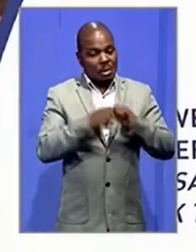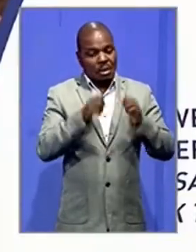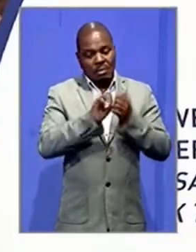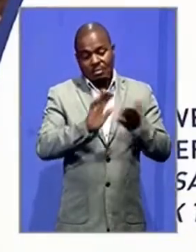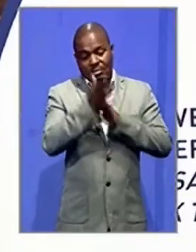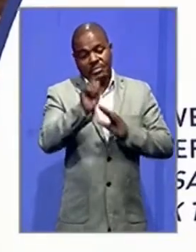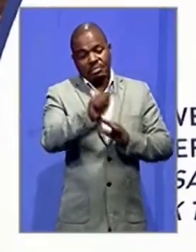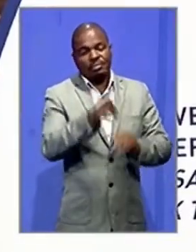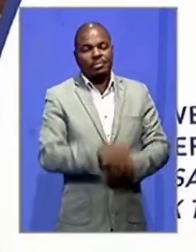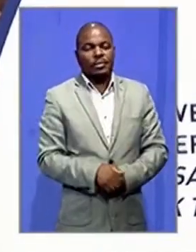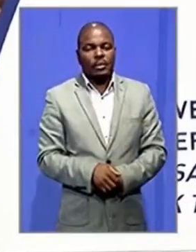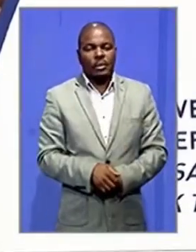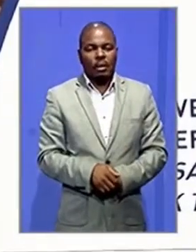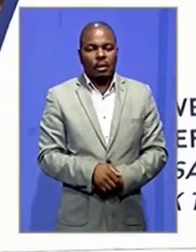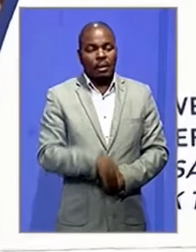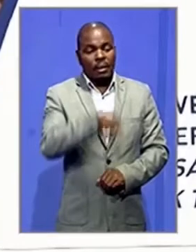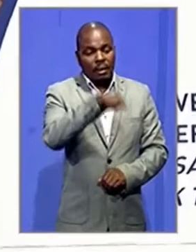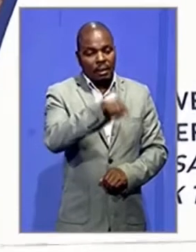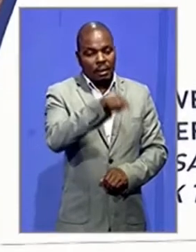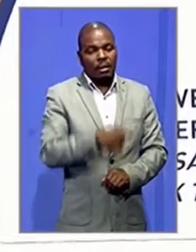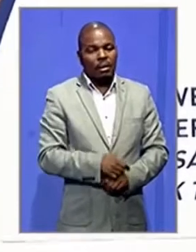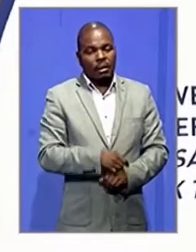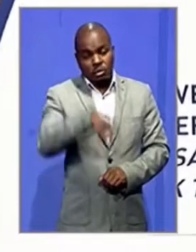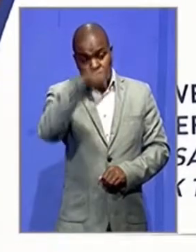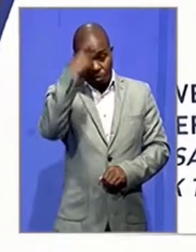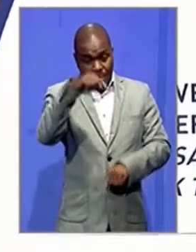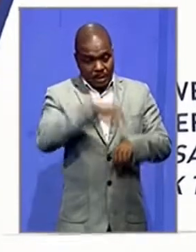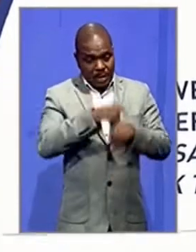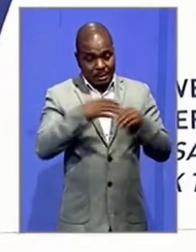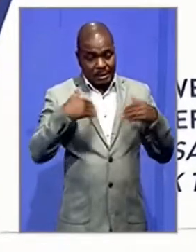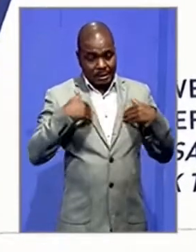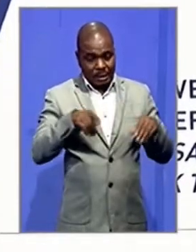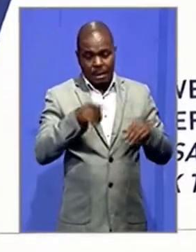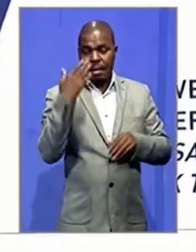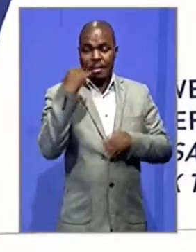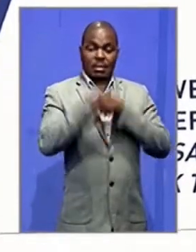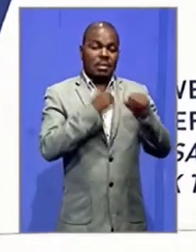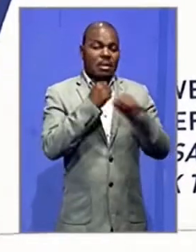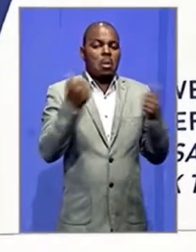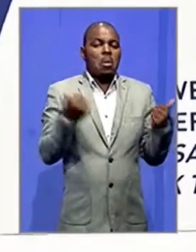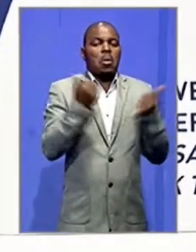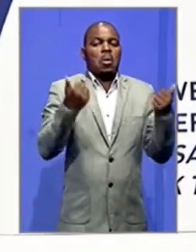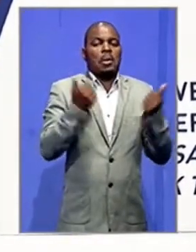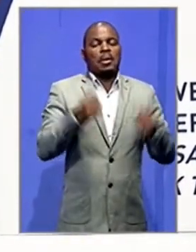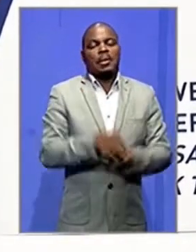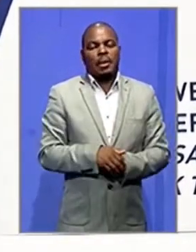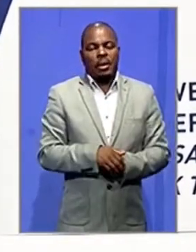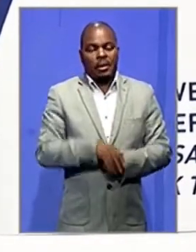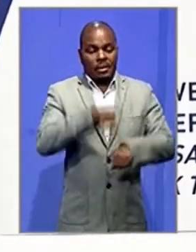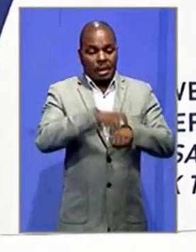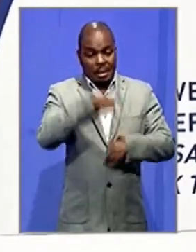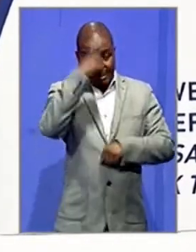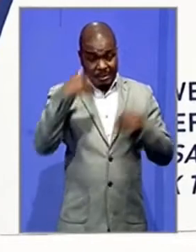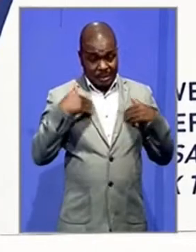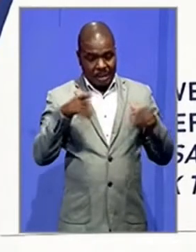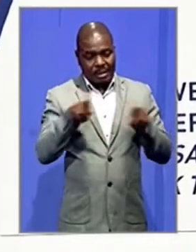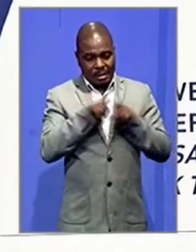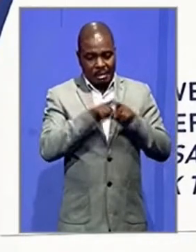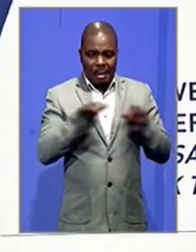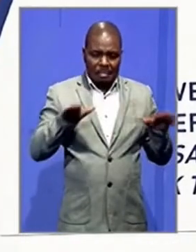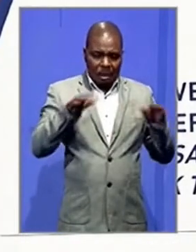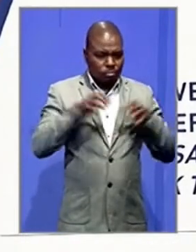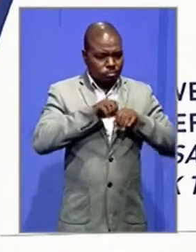enormous outbreak of locusts this summer season. It started in September last year, beginning of the summer season, and we're now